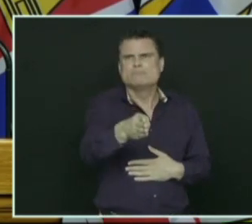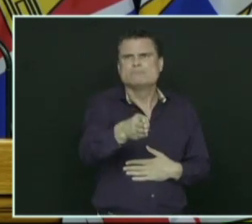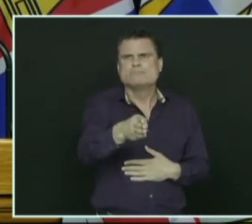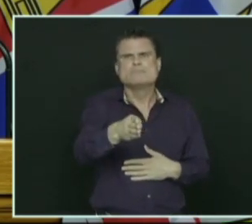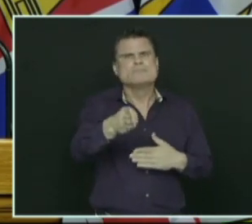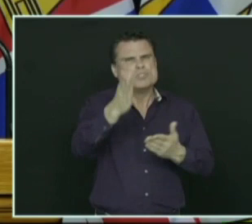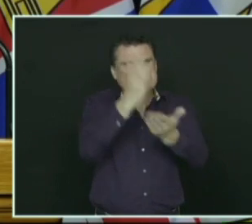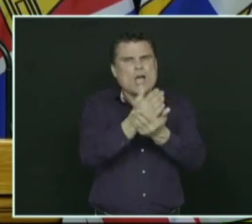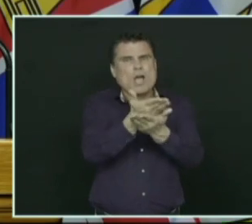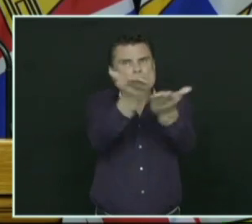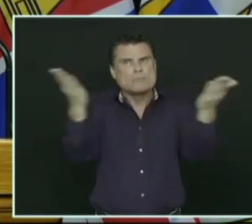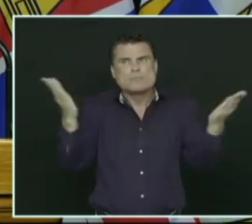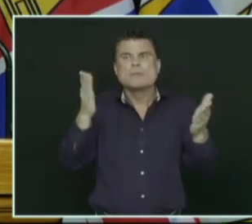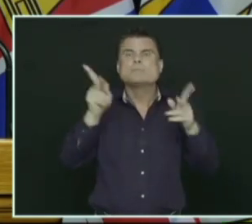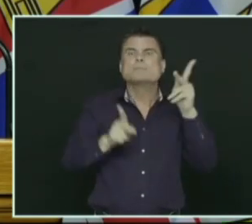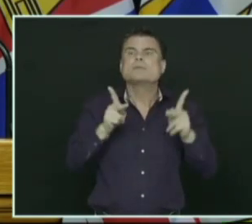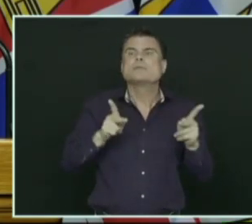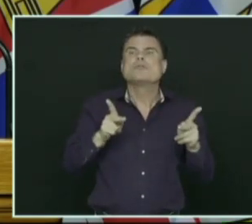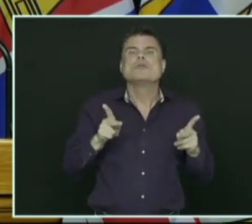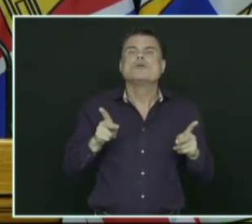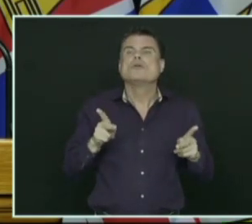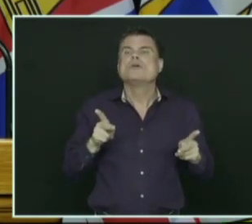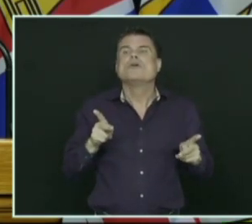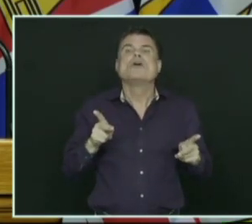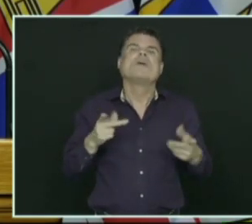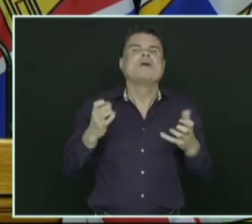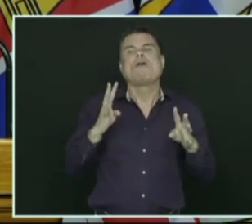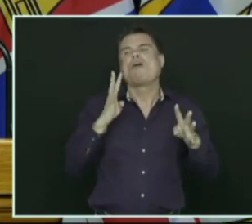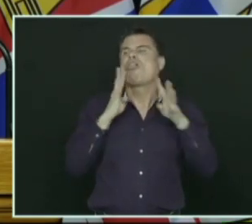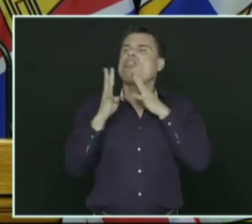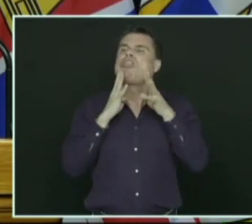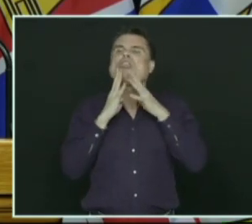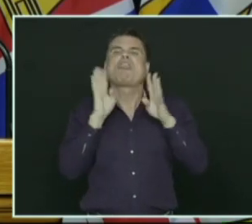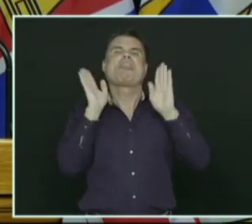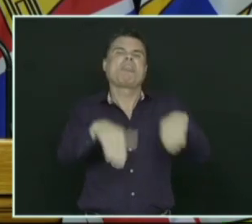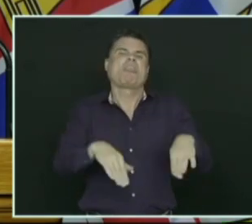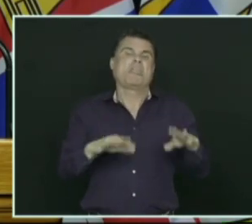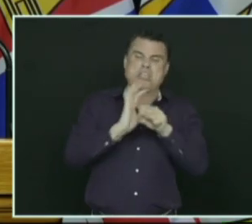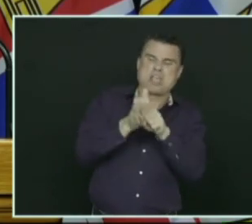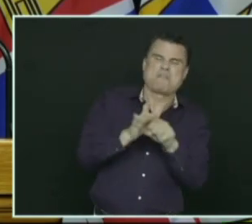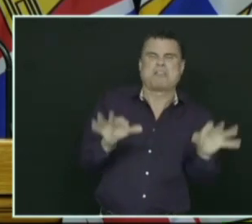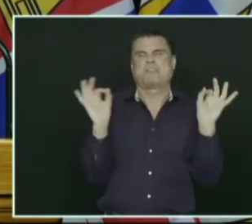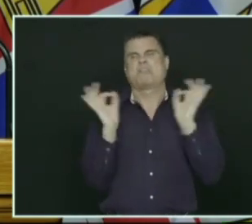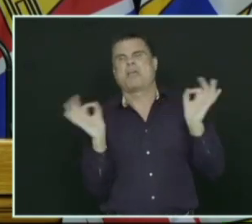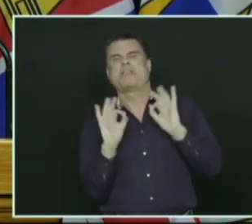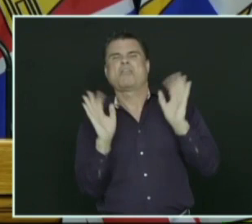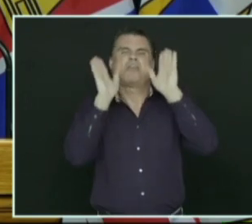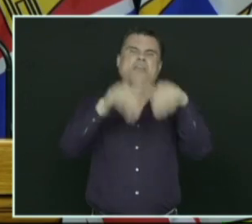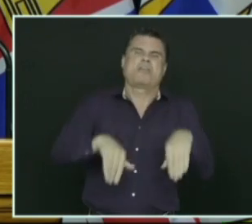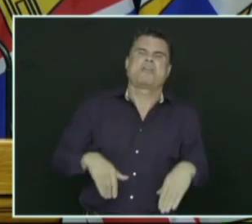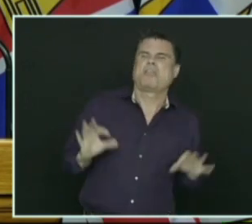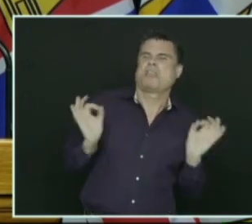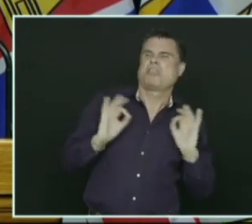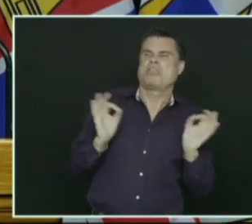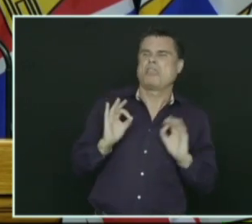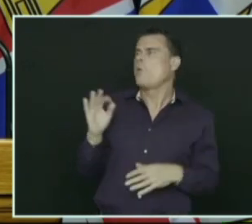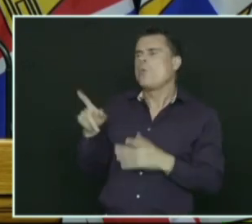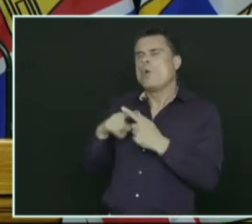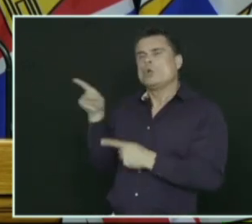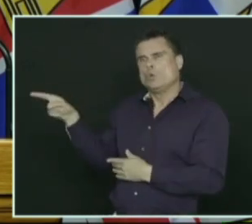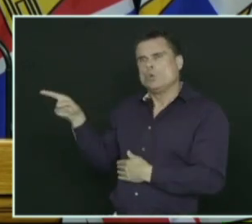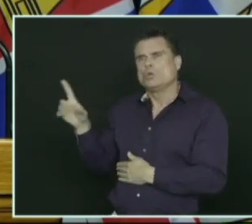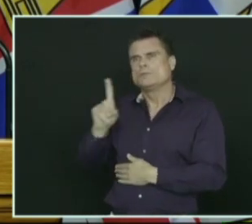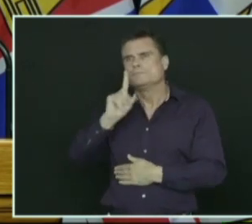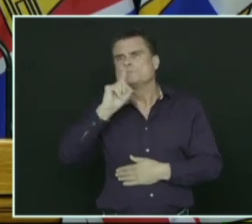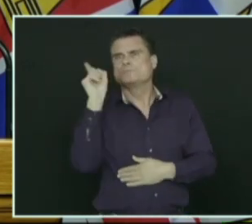that. And we need to put in measures that make it less easy for people to flaunt the rules, if you will. So things, simple things